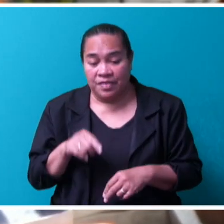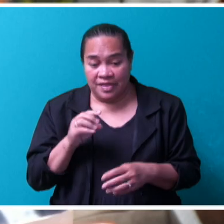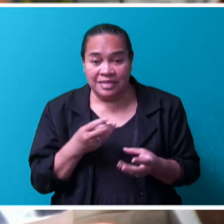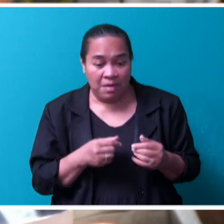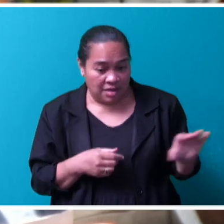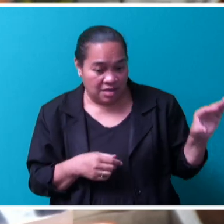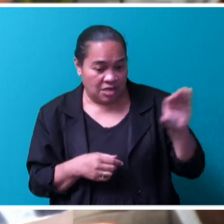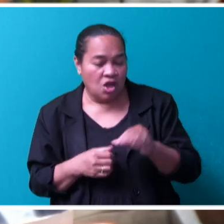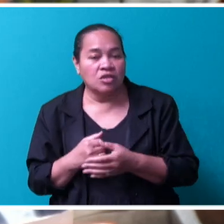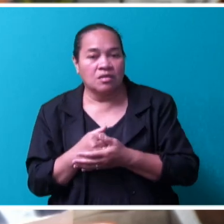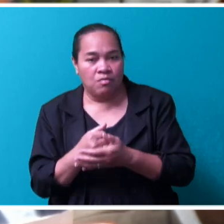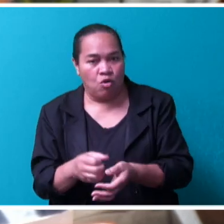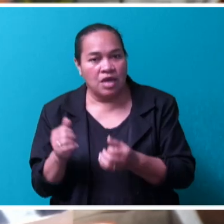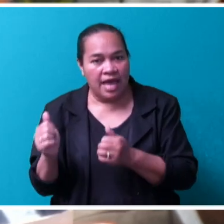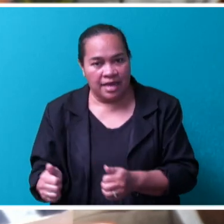provincial administration,